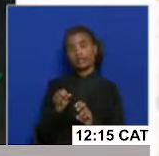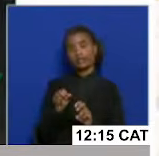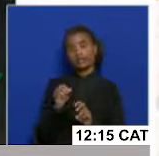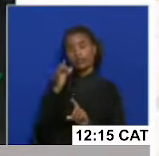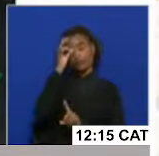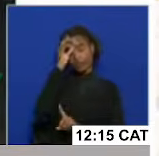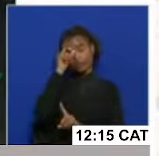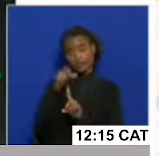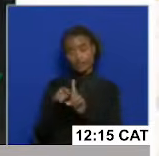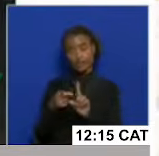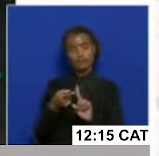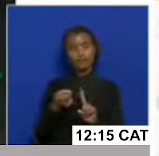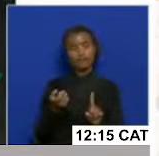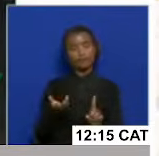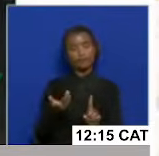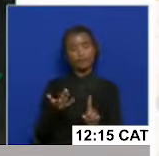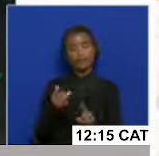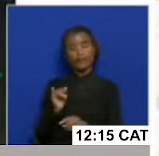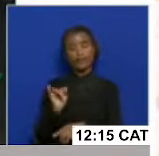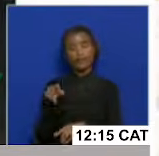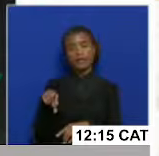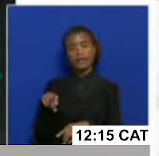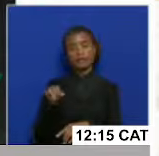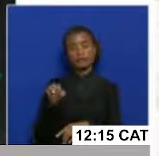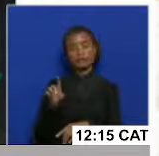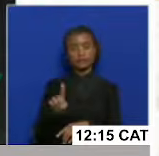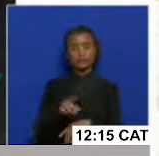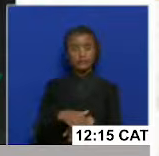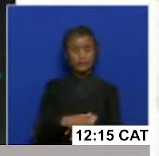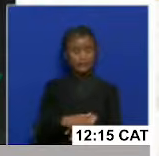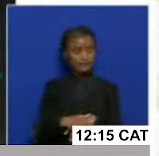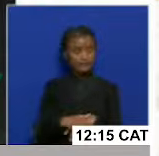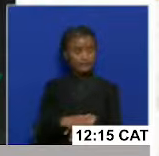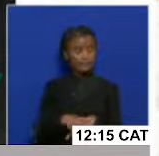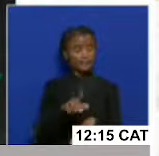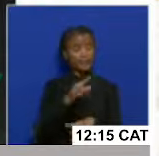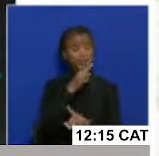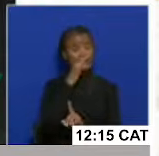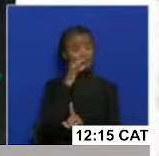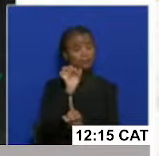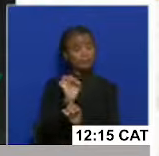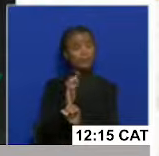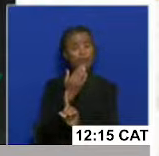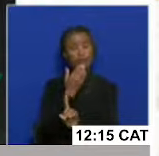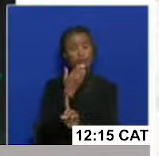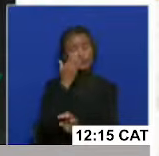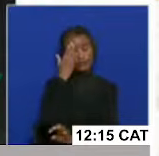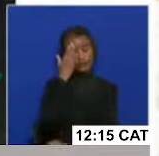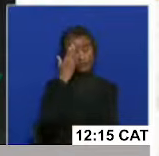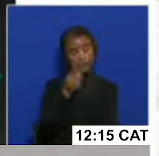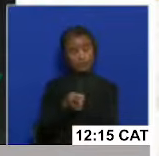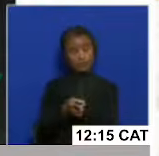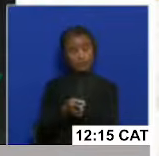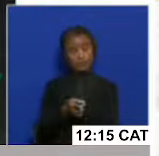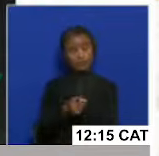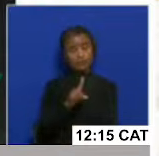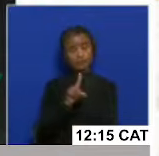IPIT. And do you know his name? It's